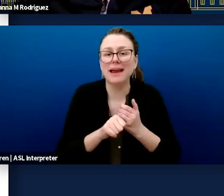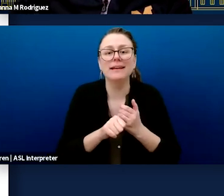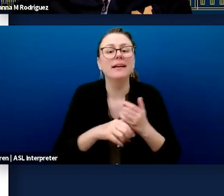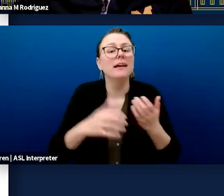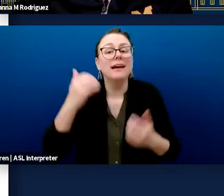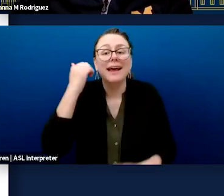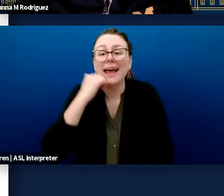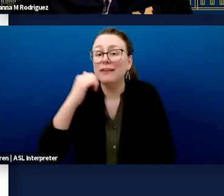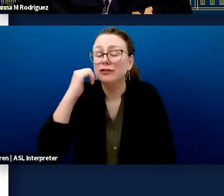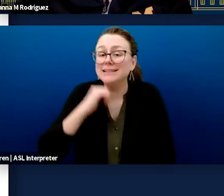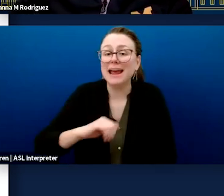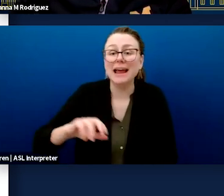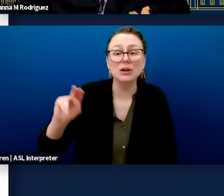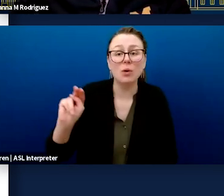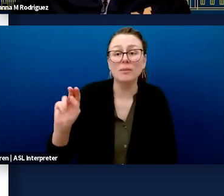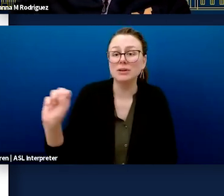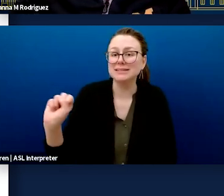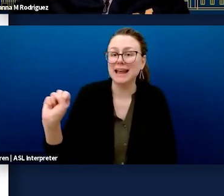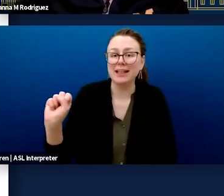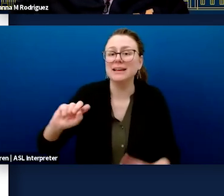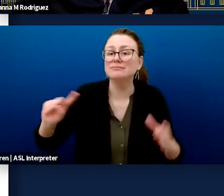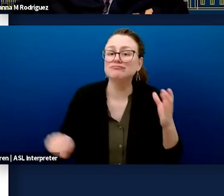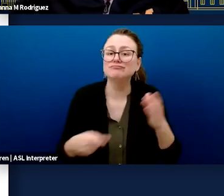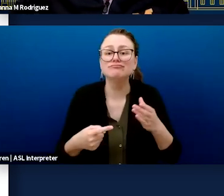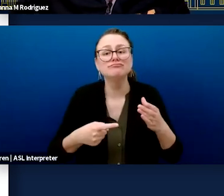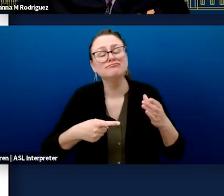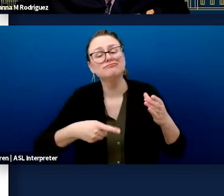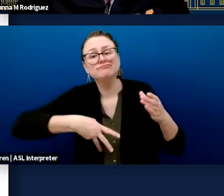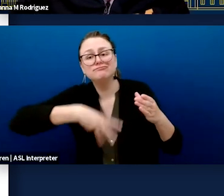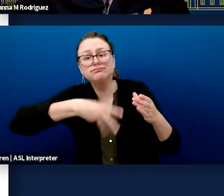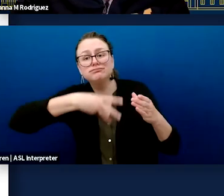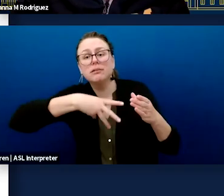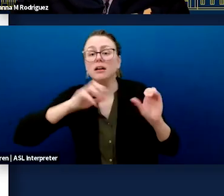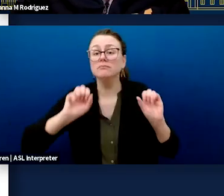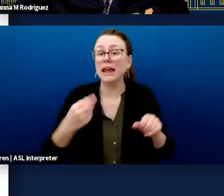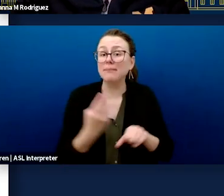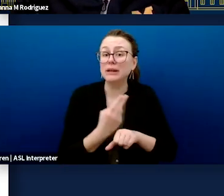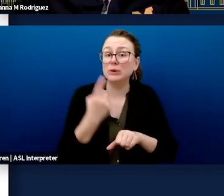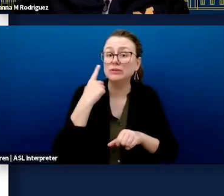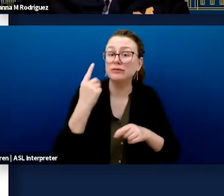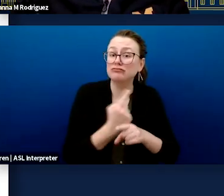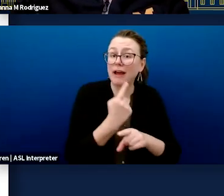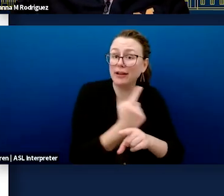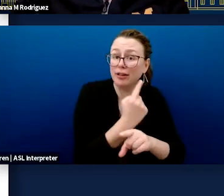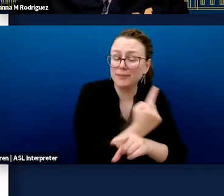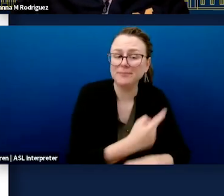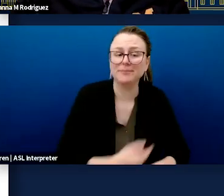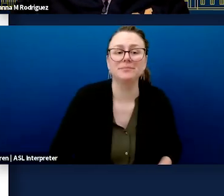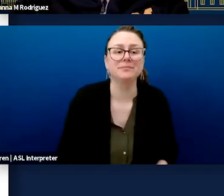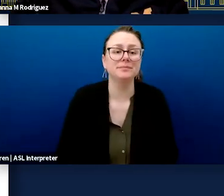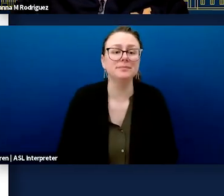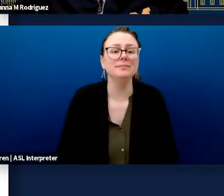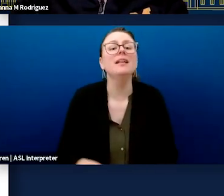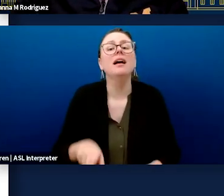normal saline enemas can also be used for regular bowel program. Okay. And then you also have,